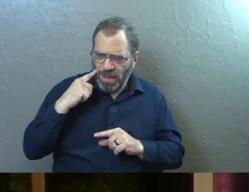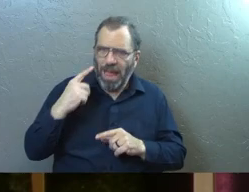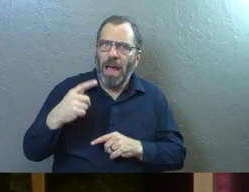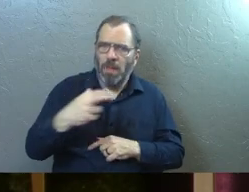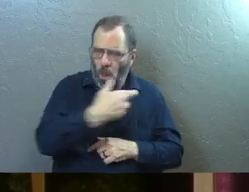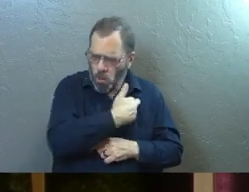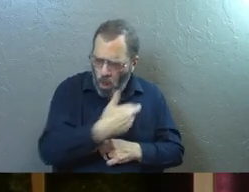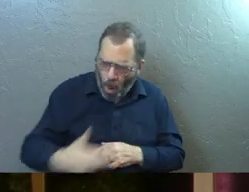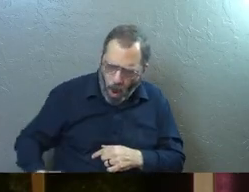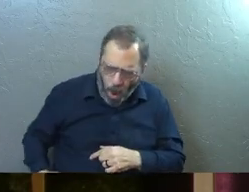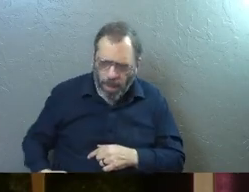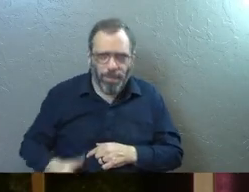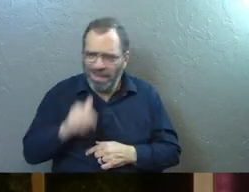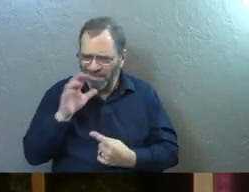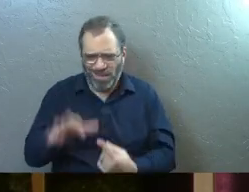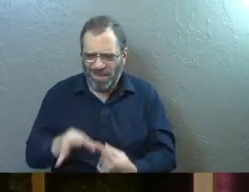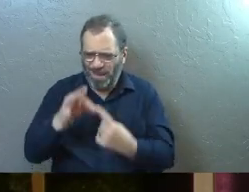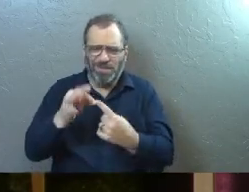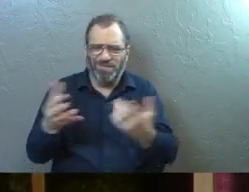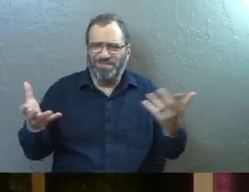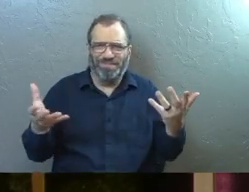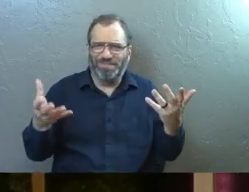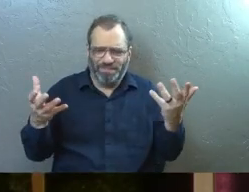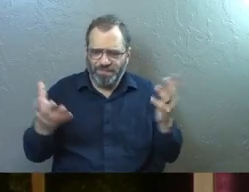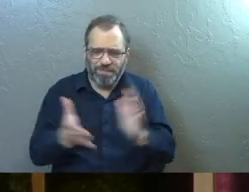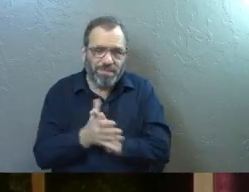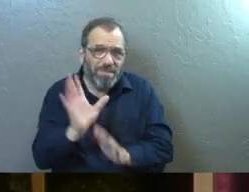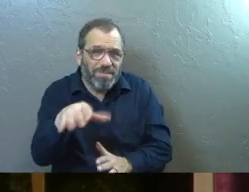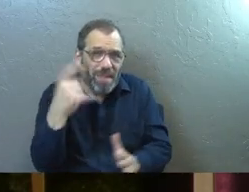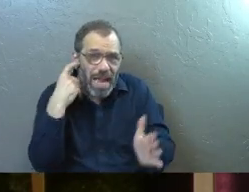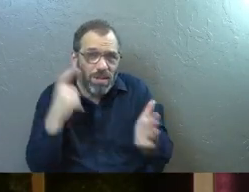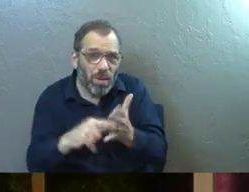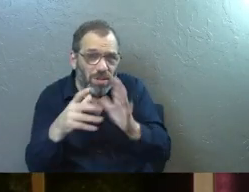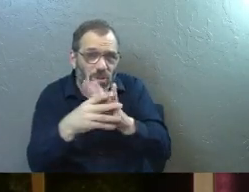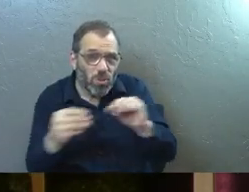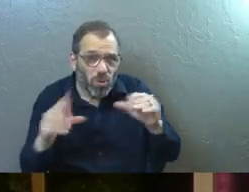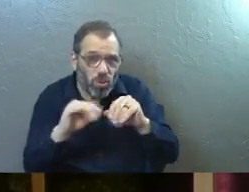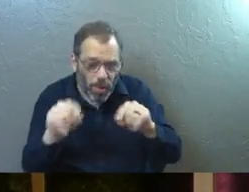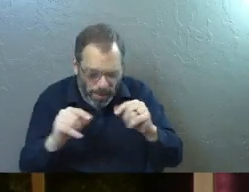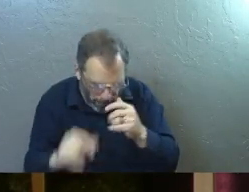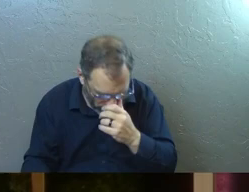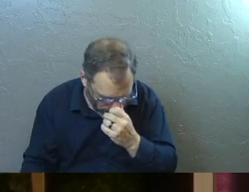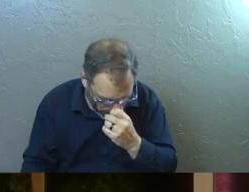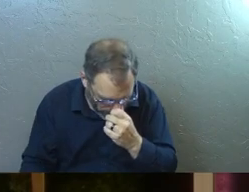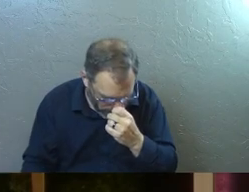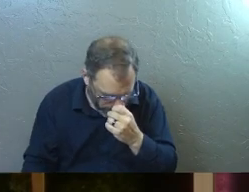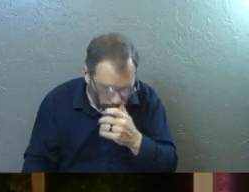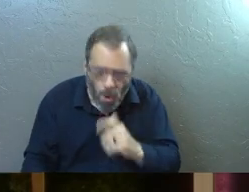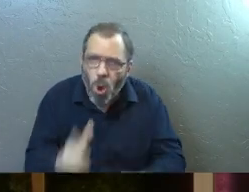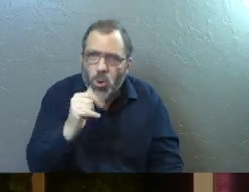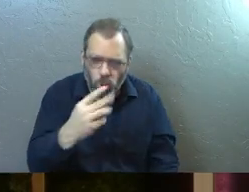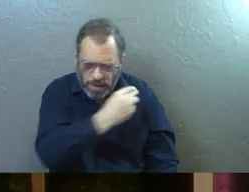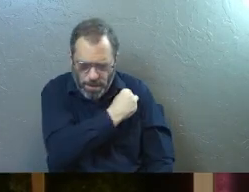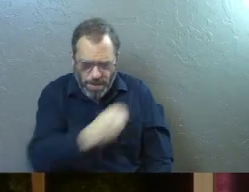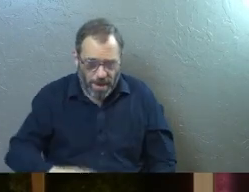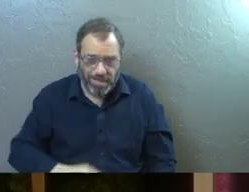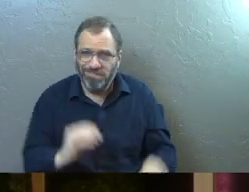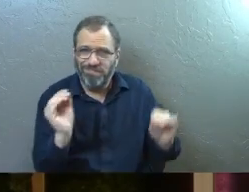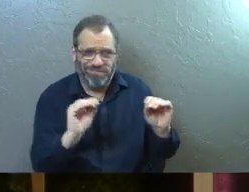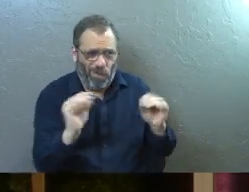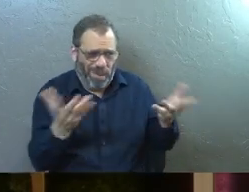and so they're not special. And so I think what I want us to see from this just little section here is, like, who is Mary?